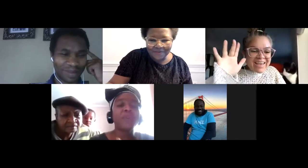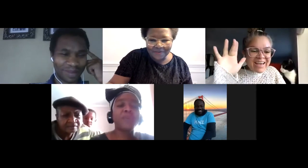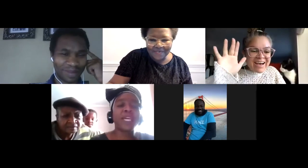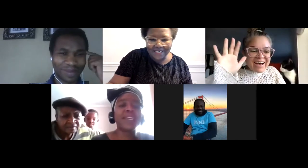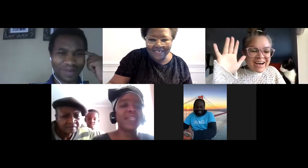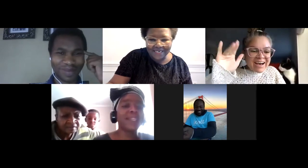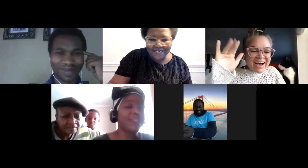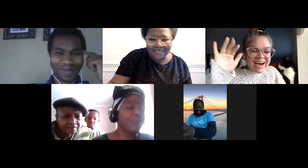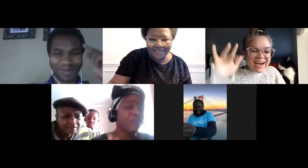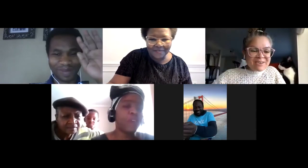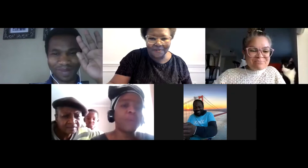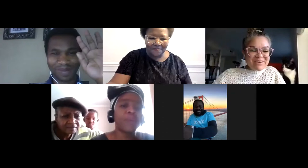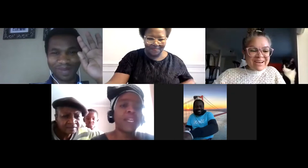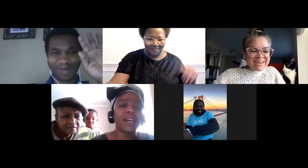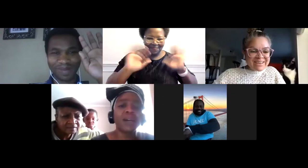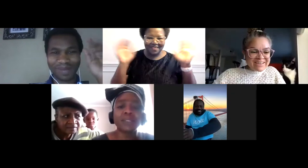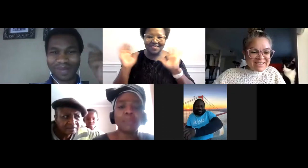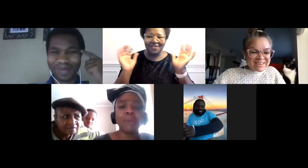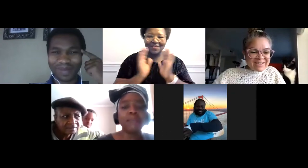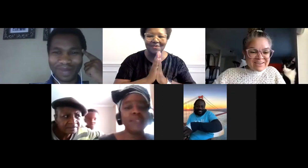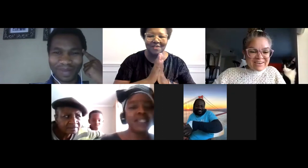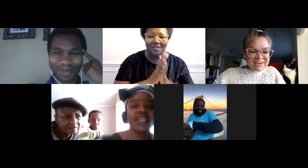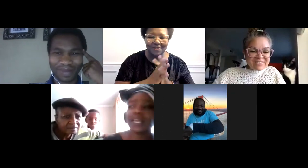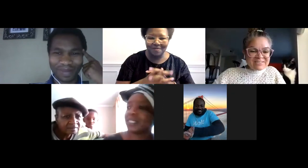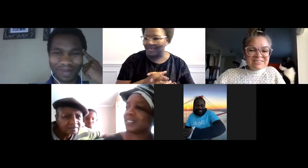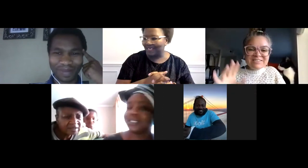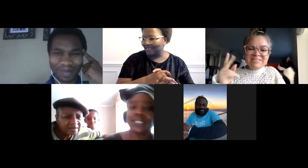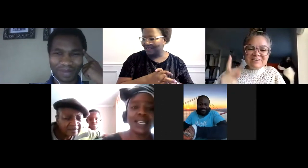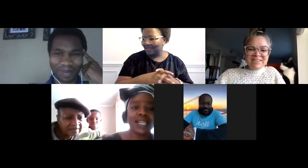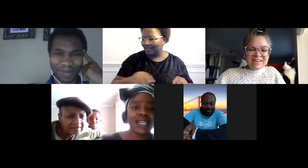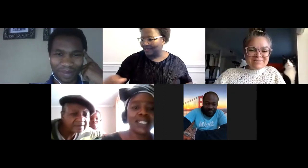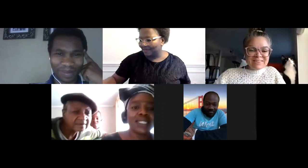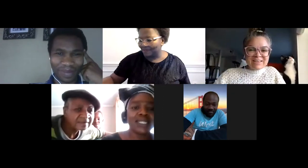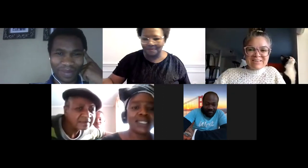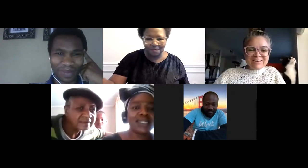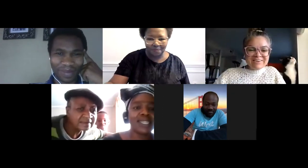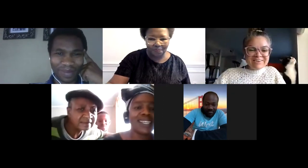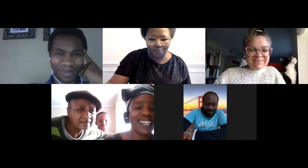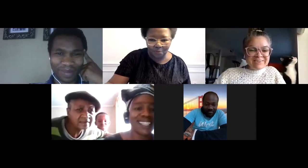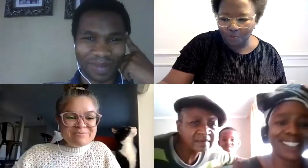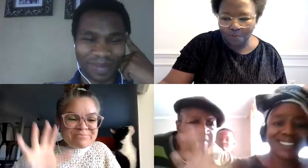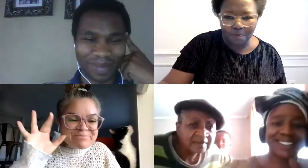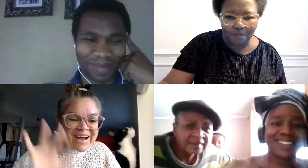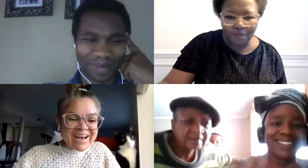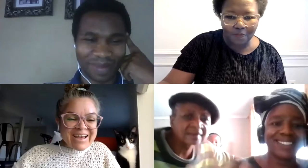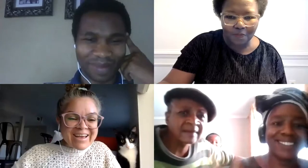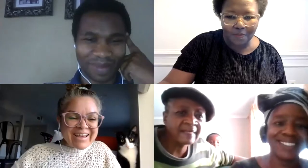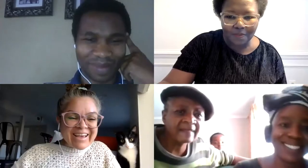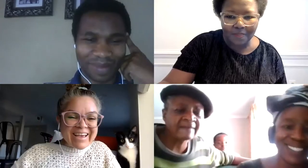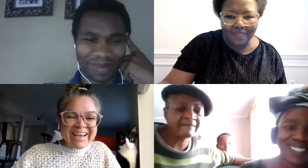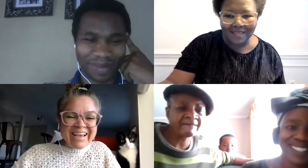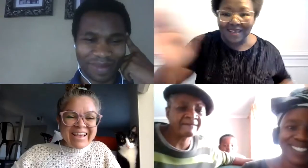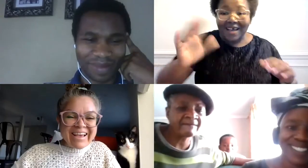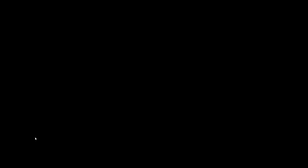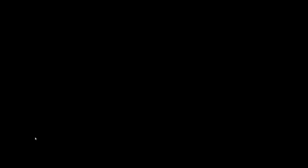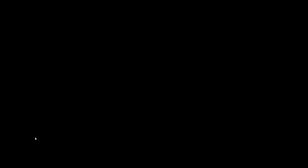Hi. Bye-bye. Bye. See you soon. Thank you so much. Thank you. Bye.